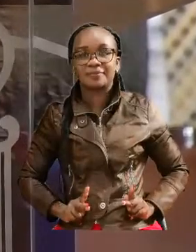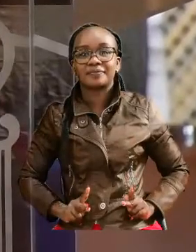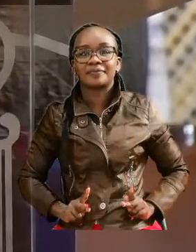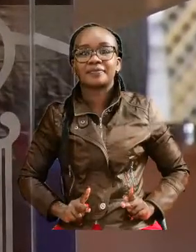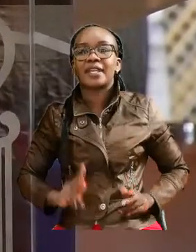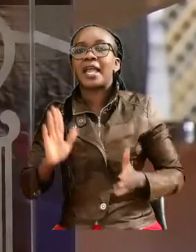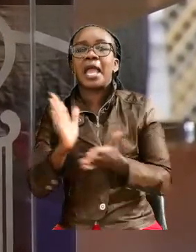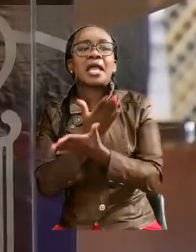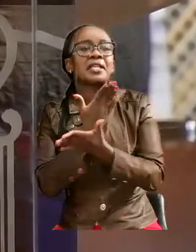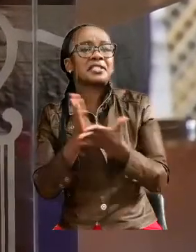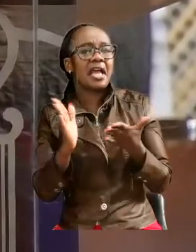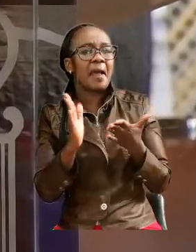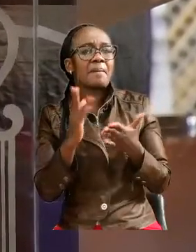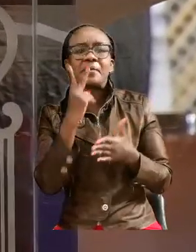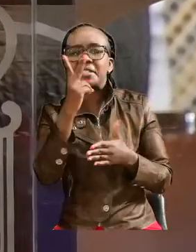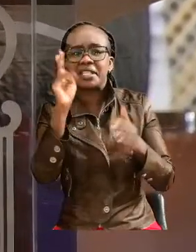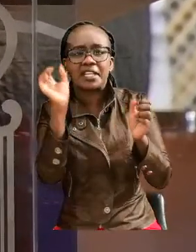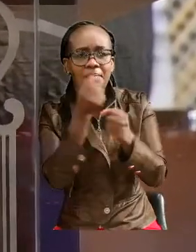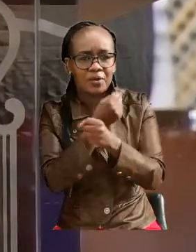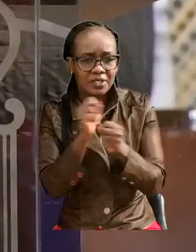some cannot even be seen.